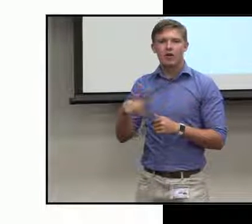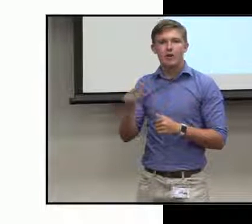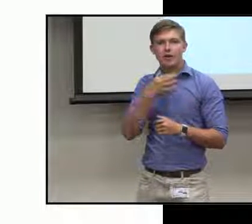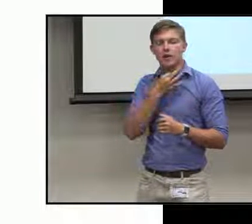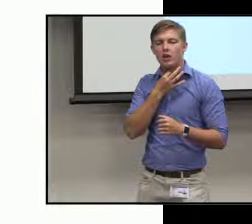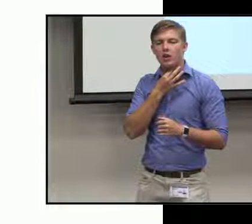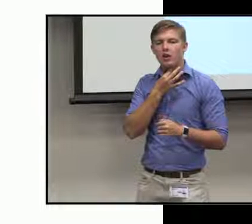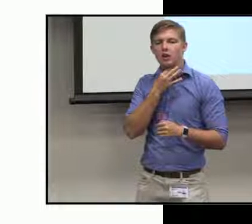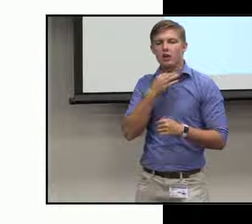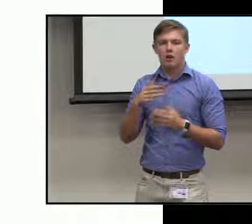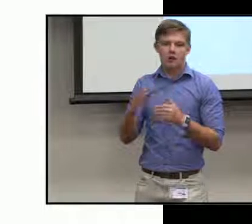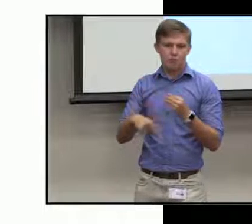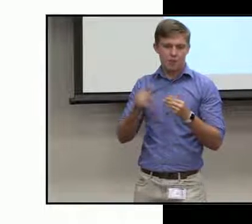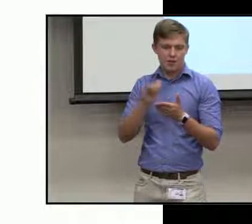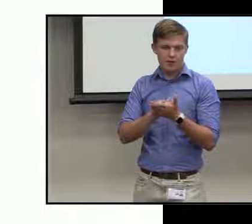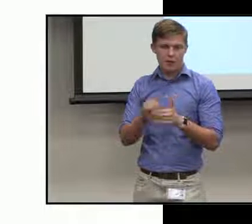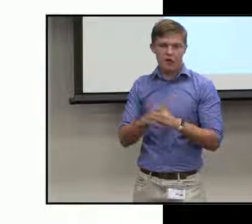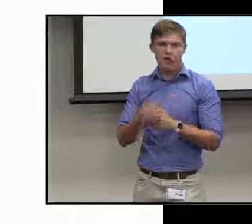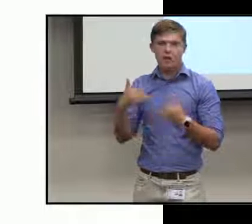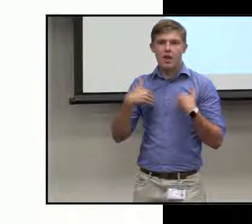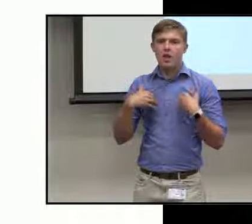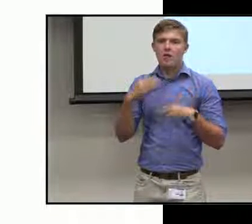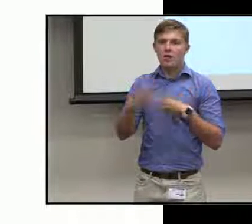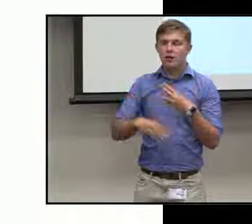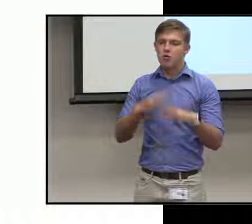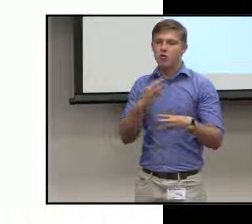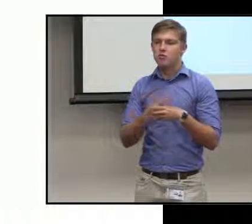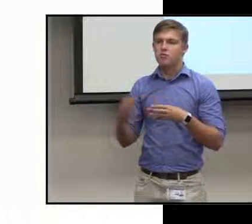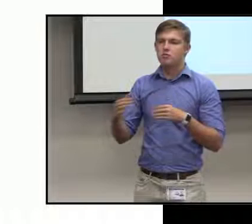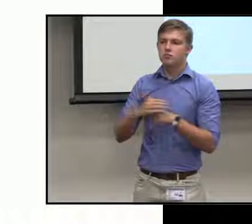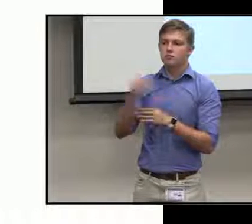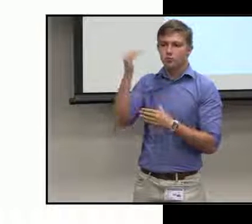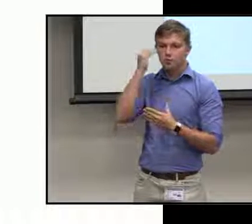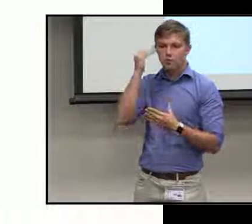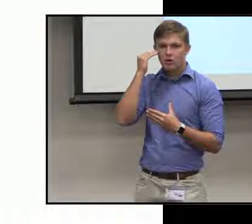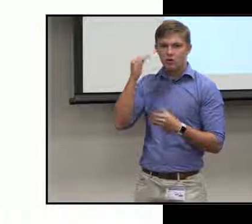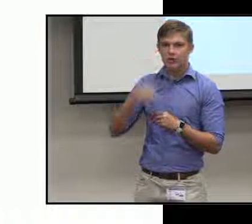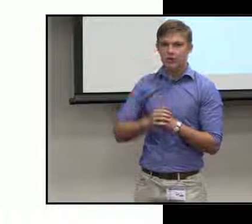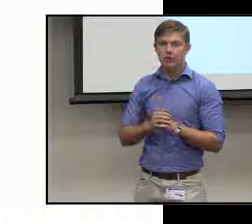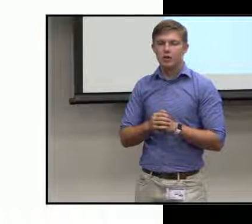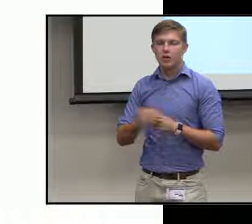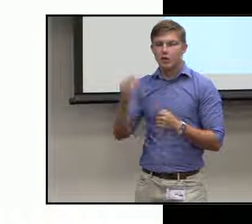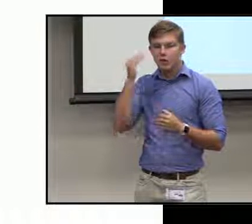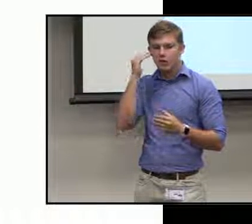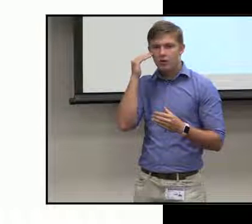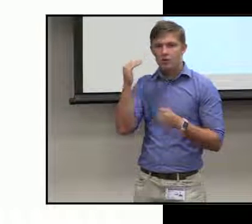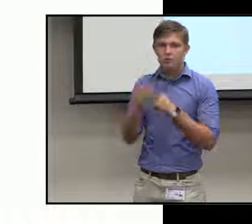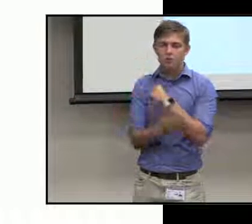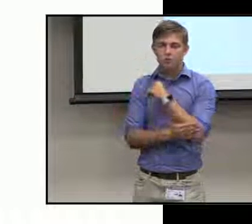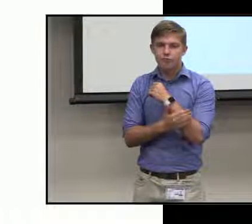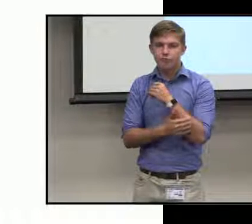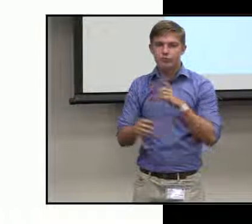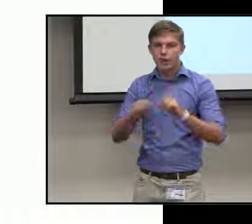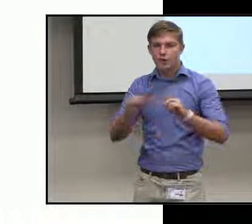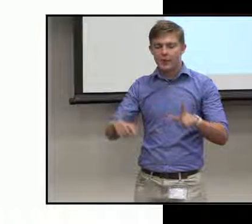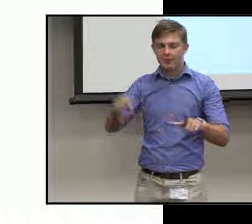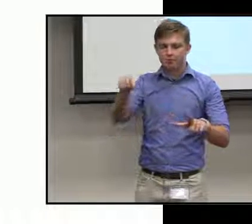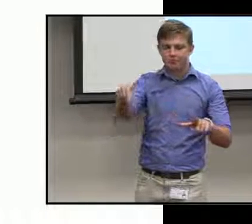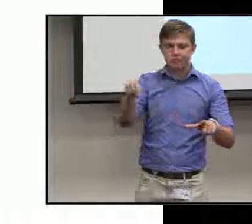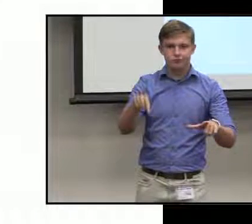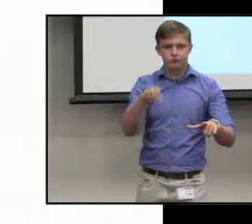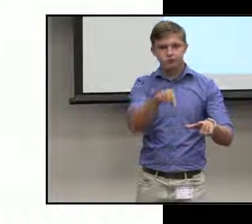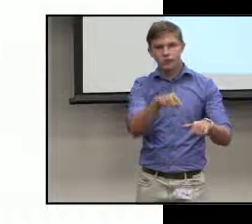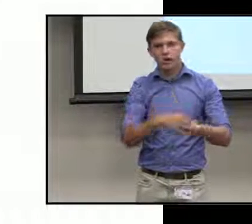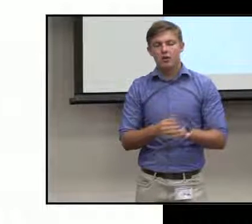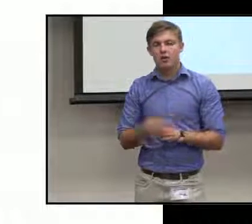that. And so they have a global awareness. They know where countries are. They know something about those countries. They